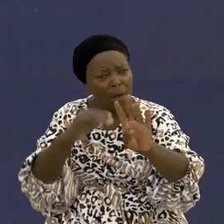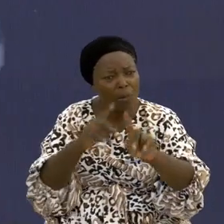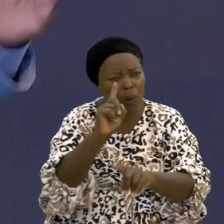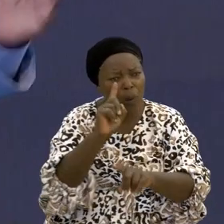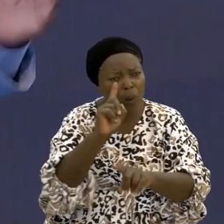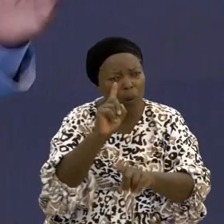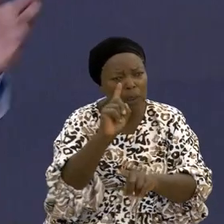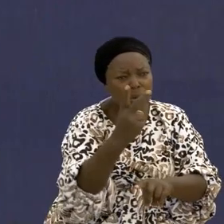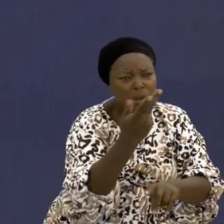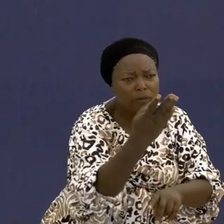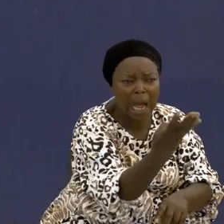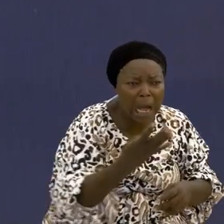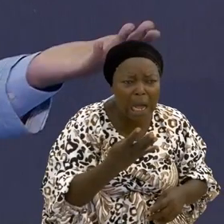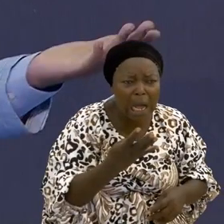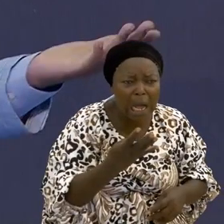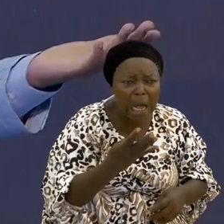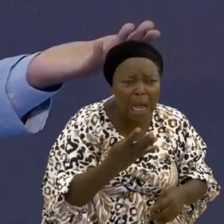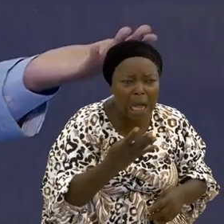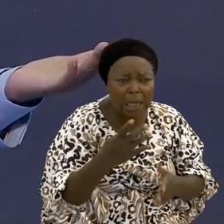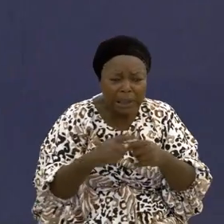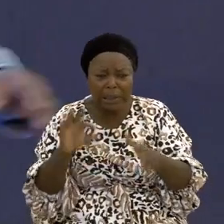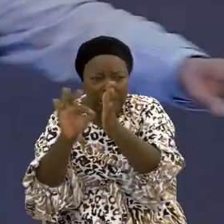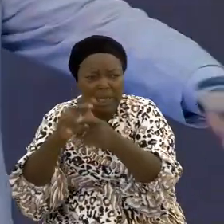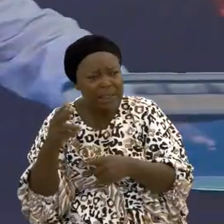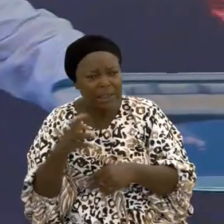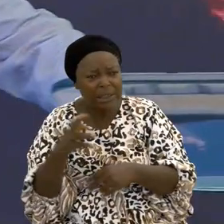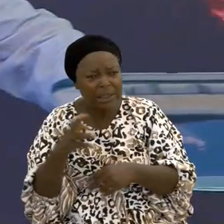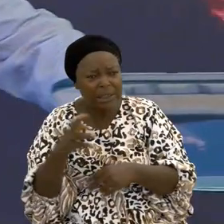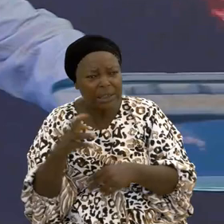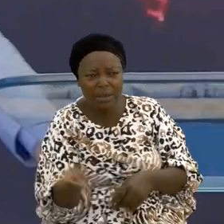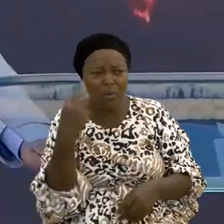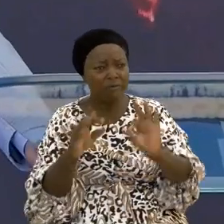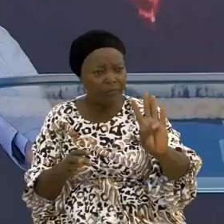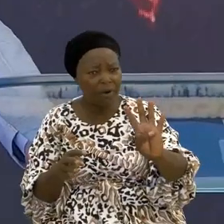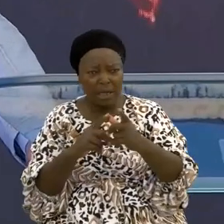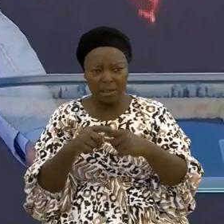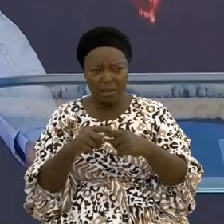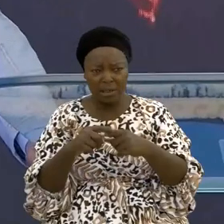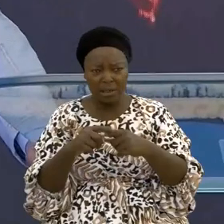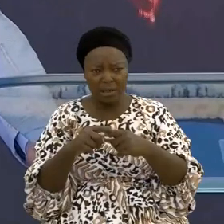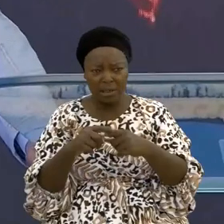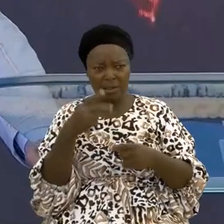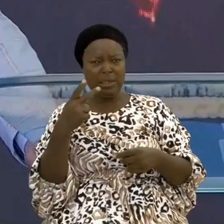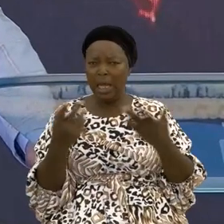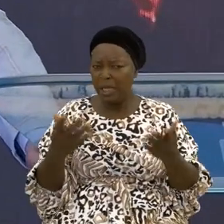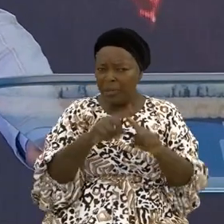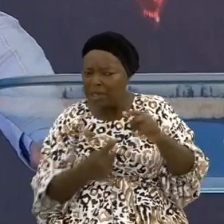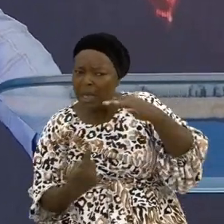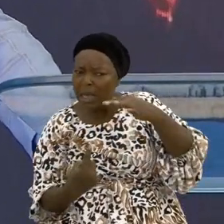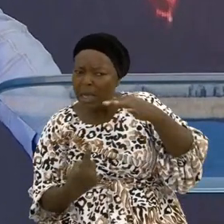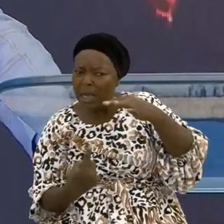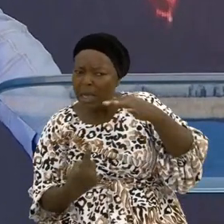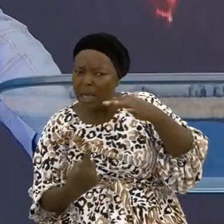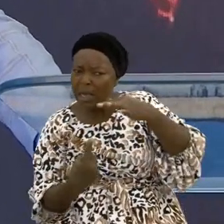1, 2, 3, 4, 4, 3, 2, 1. He counted every way, and there were four. And then he said, the appearance of the fourth one